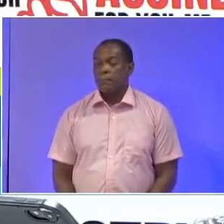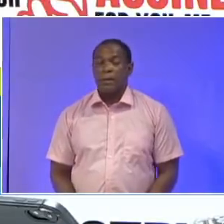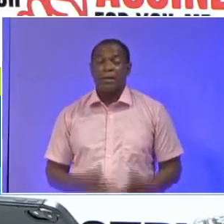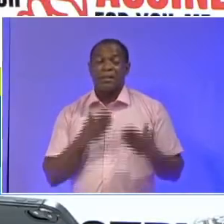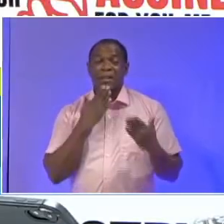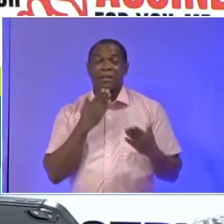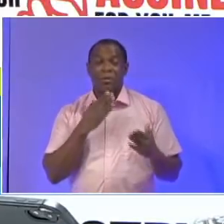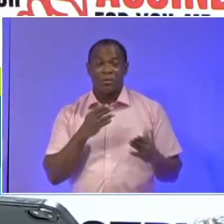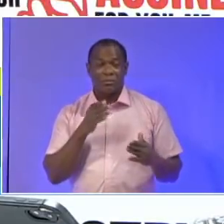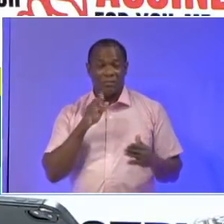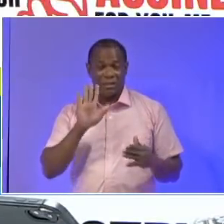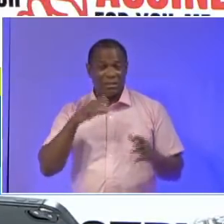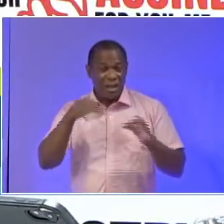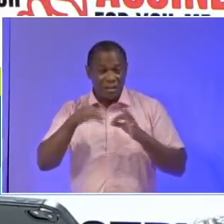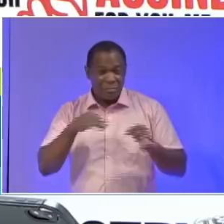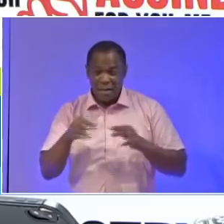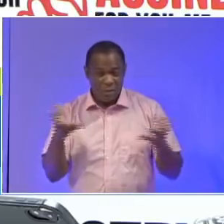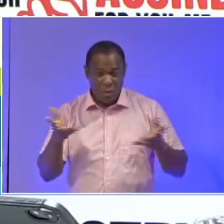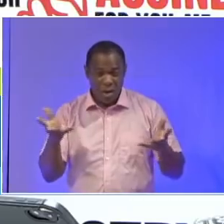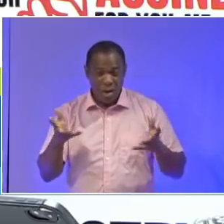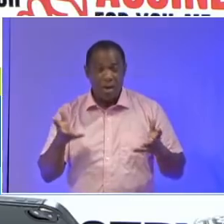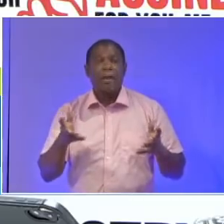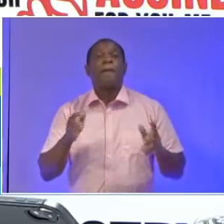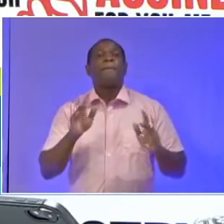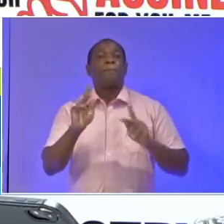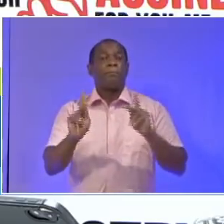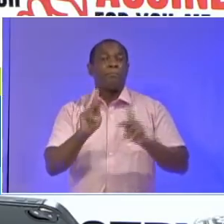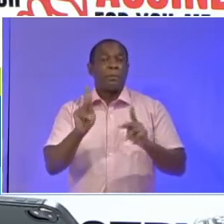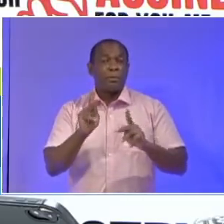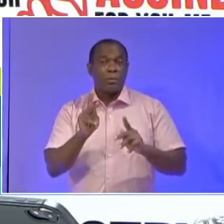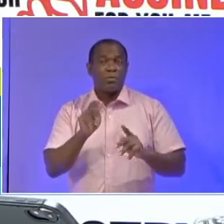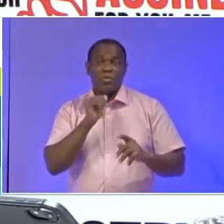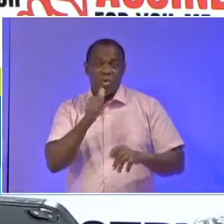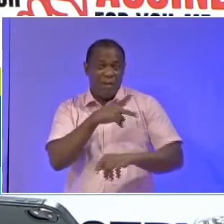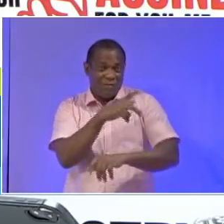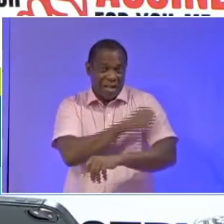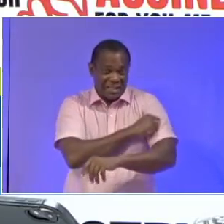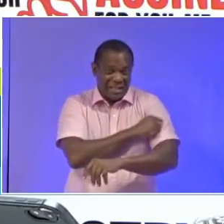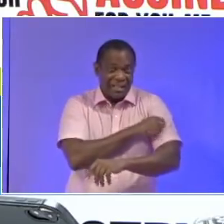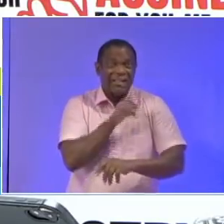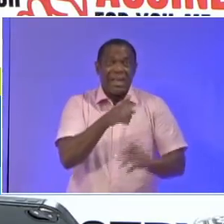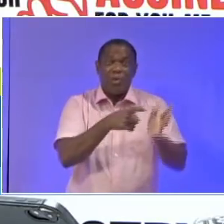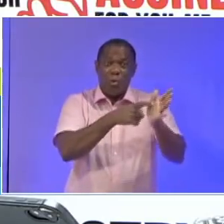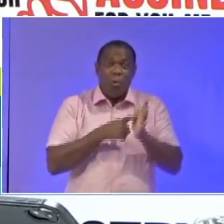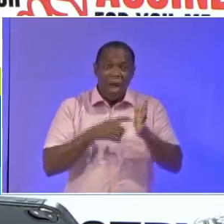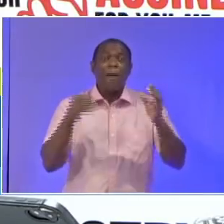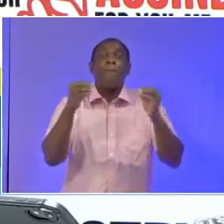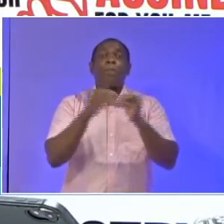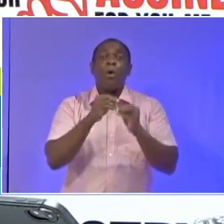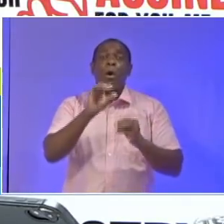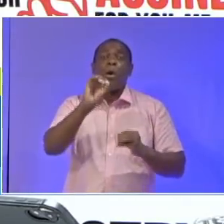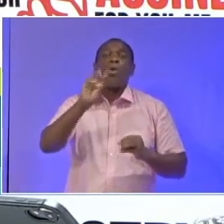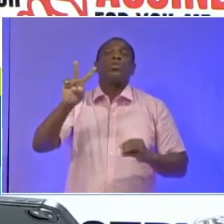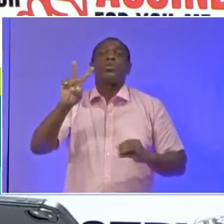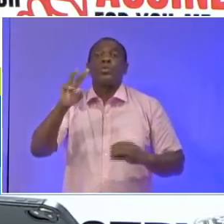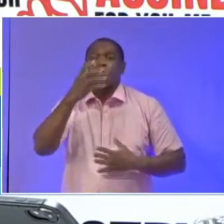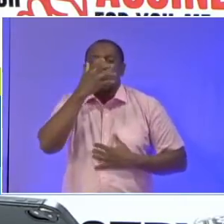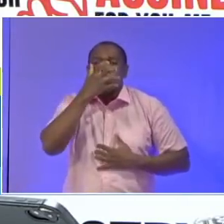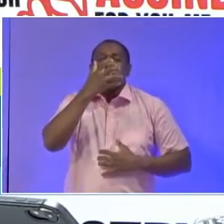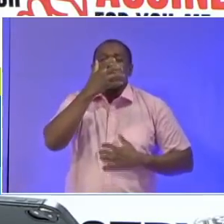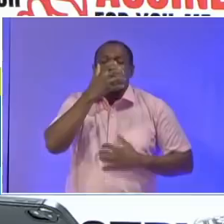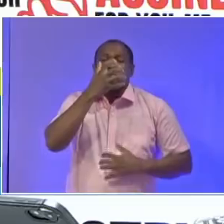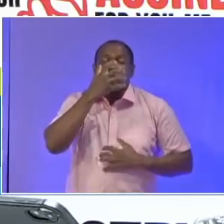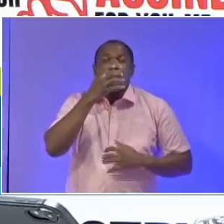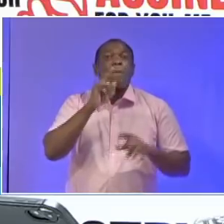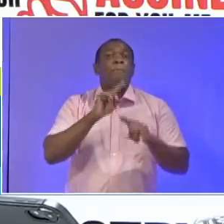and gentlemen, I think the takeaway message from Dr. Suraj's intervention this morning with data, current